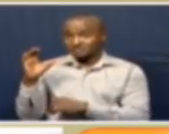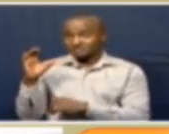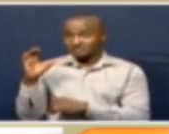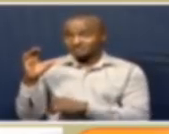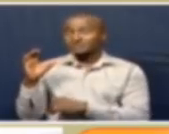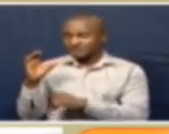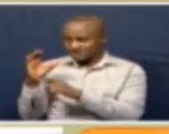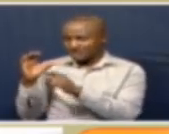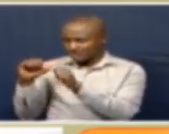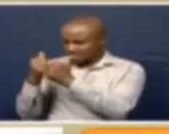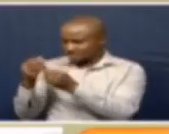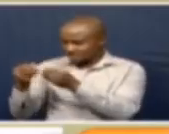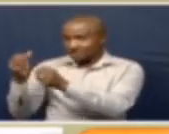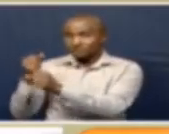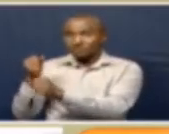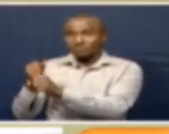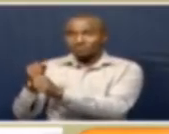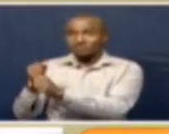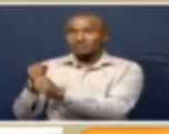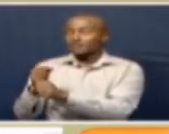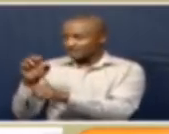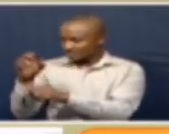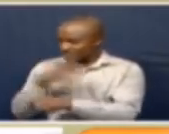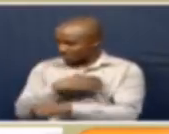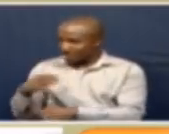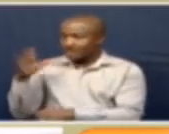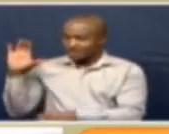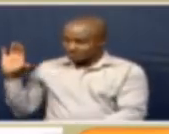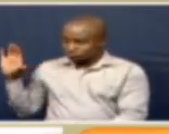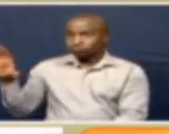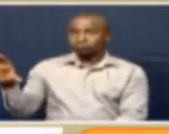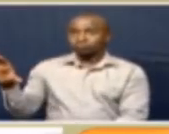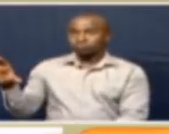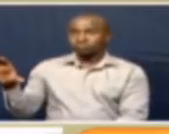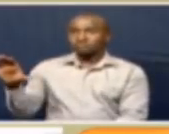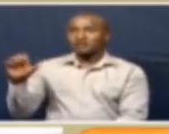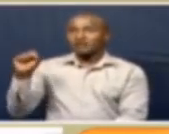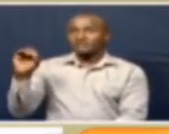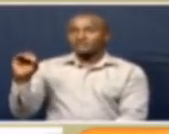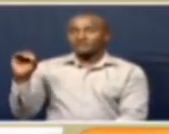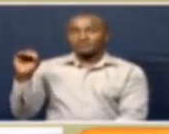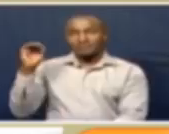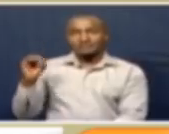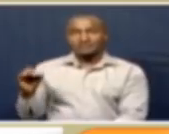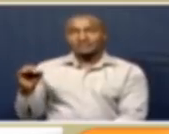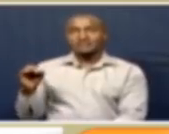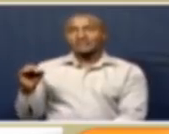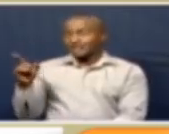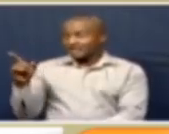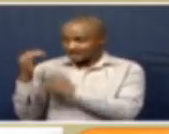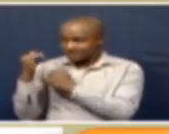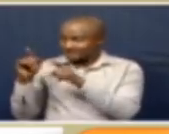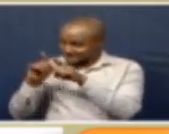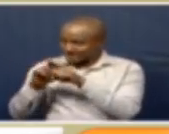who gives the agencies a job and is trying to find models, he pays, probably 50% and expects the models to be paid at least